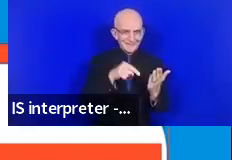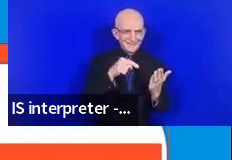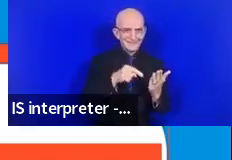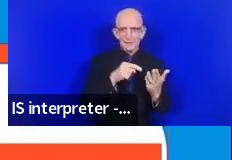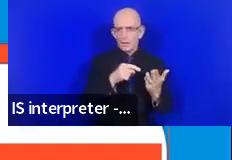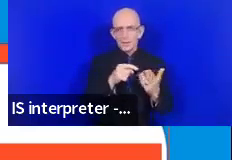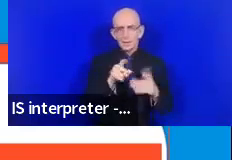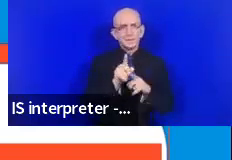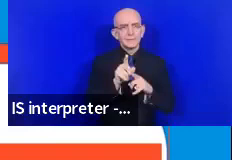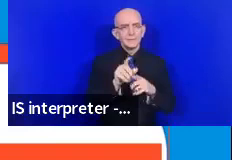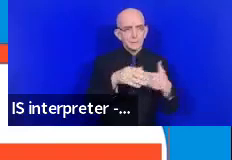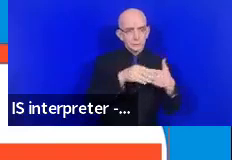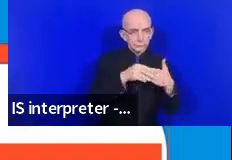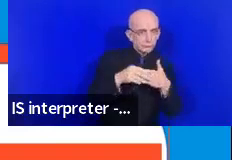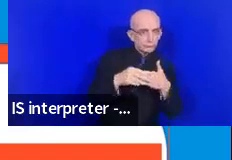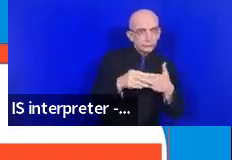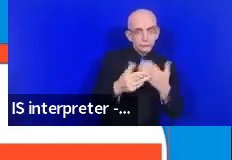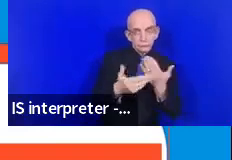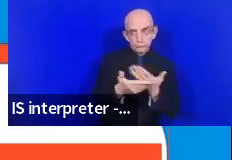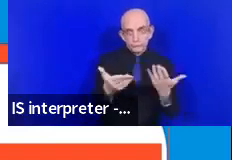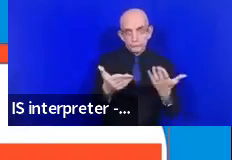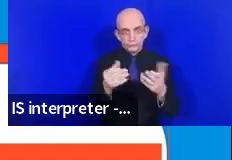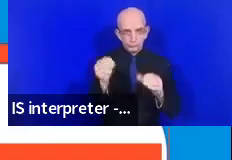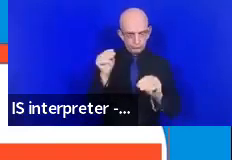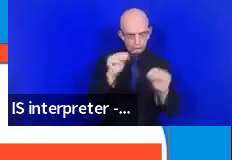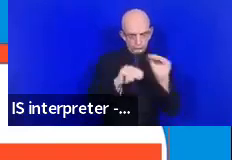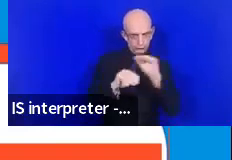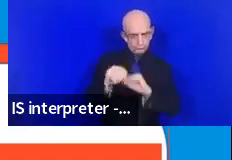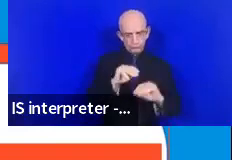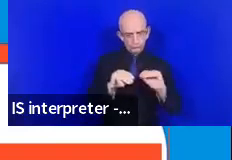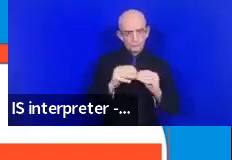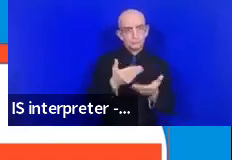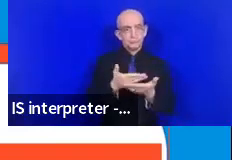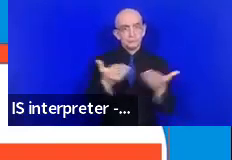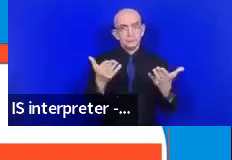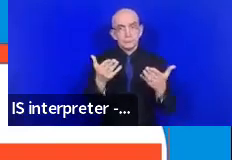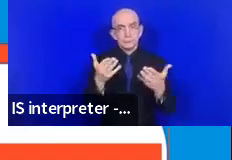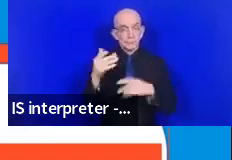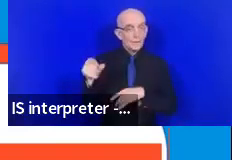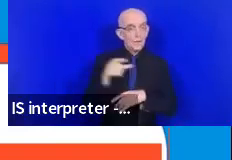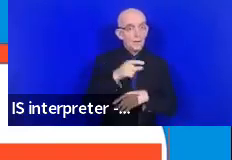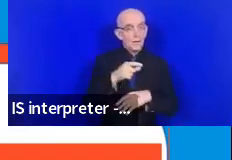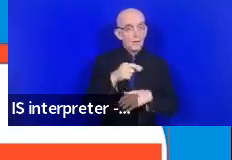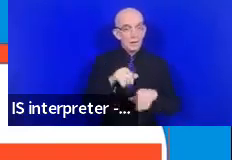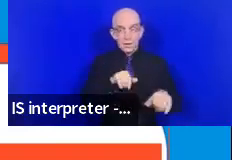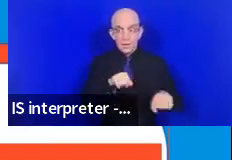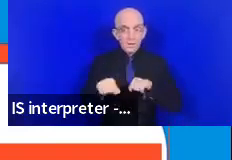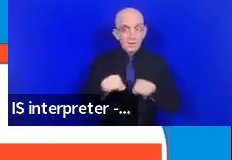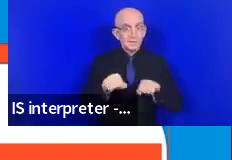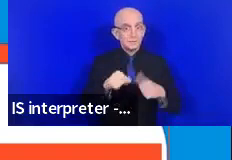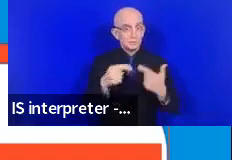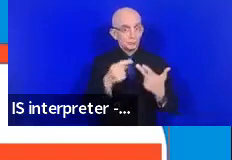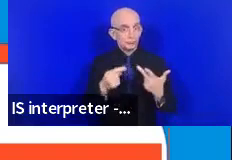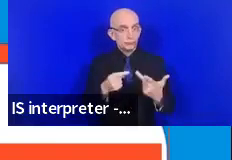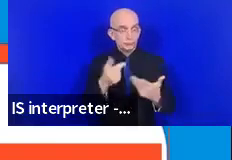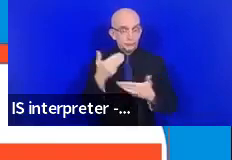protocol basically is a guide to help mainstream disability